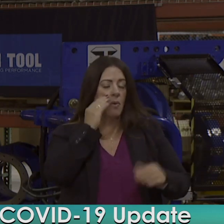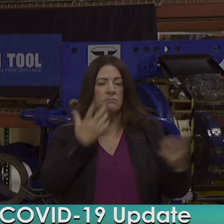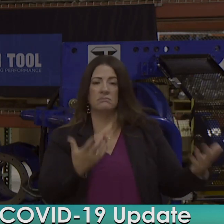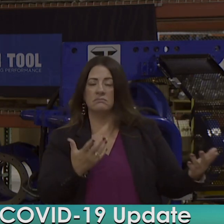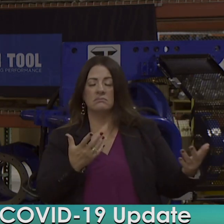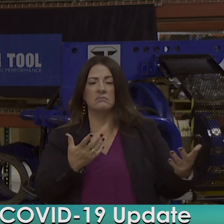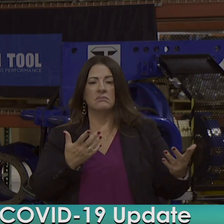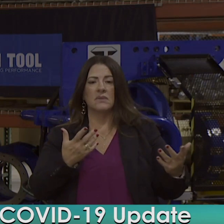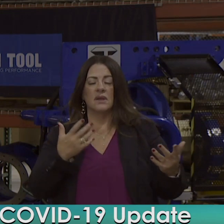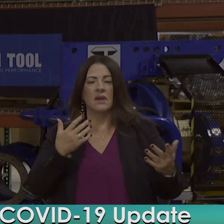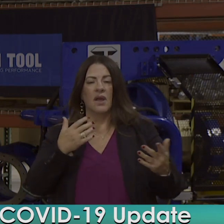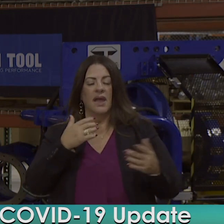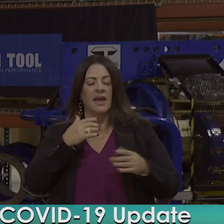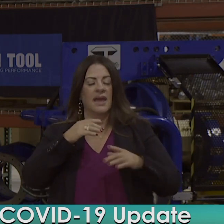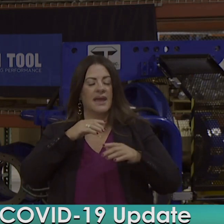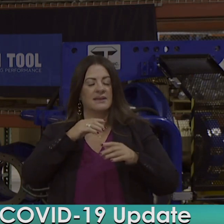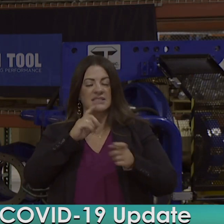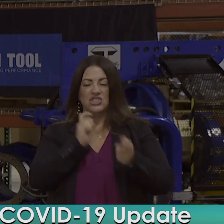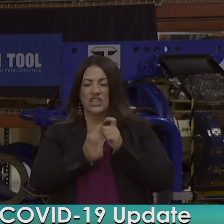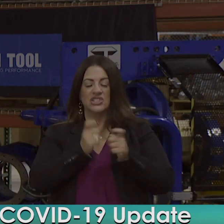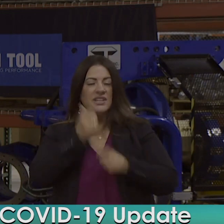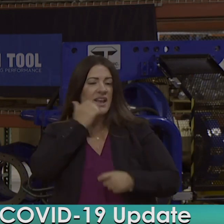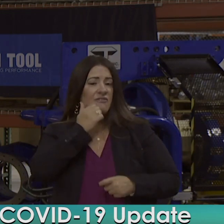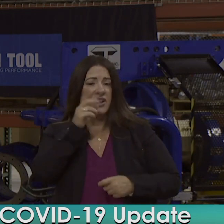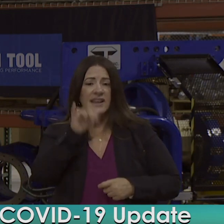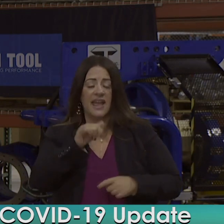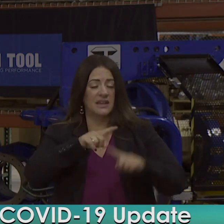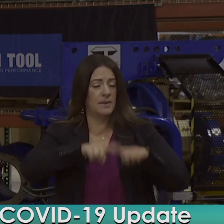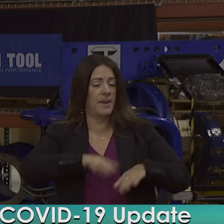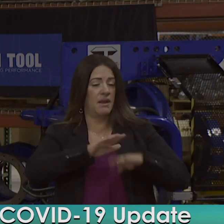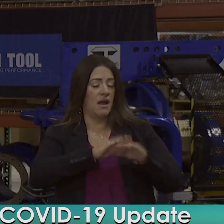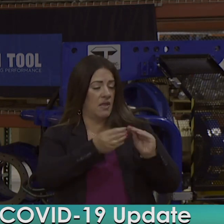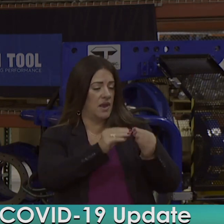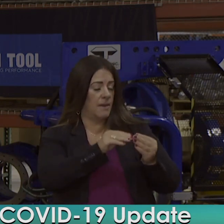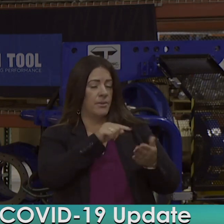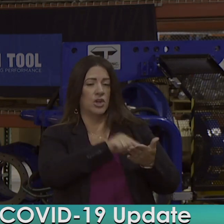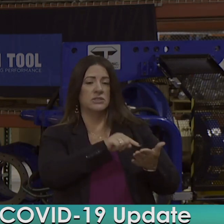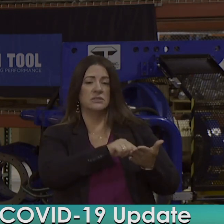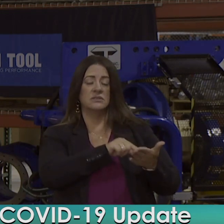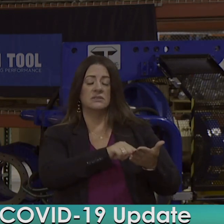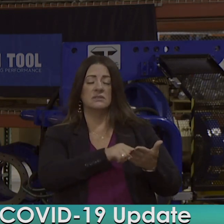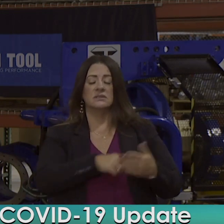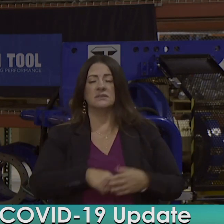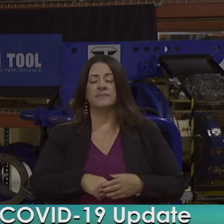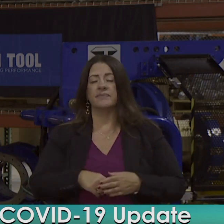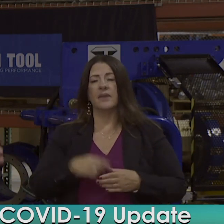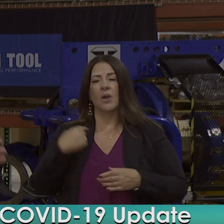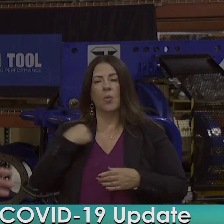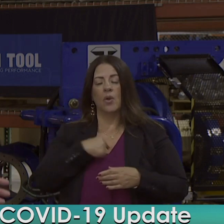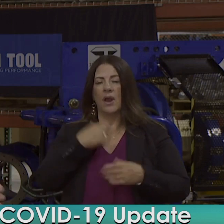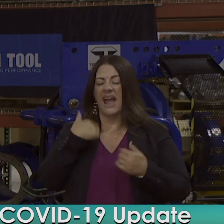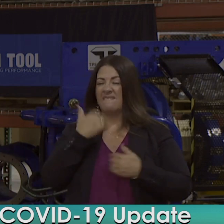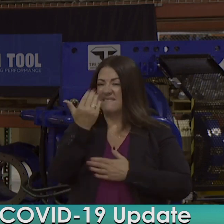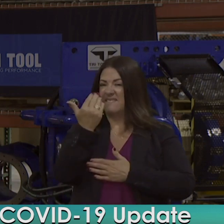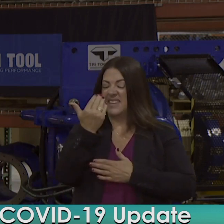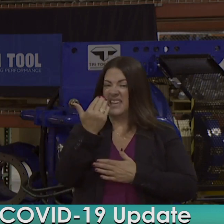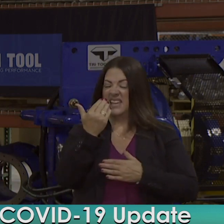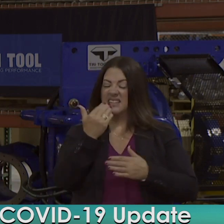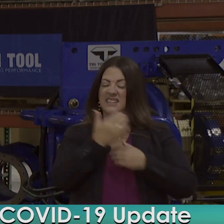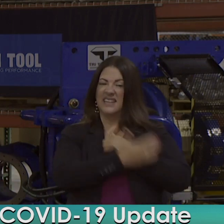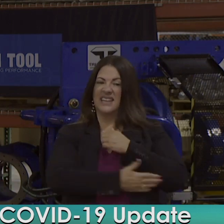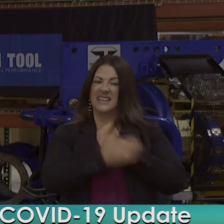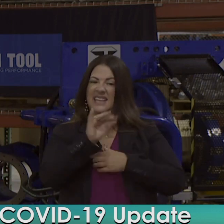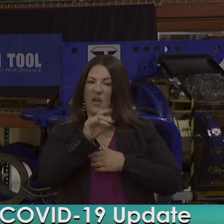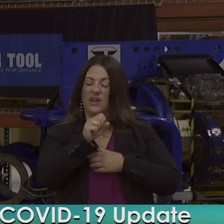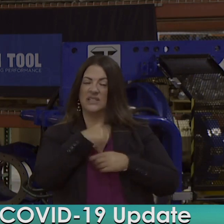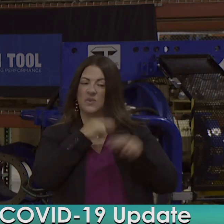decisions in real time based on data. I'll reinforce that we currently are monitoring 15 counties. Dr. Angel came up a moment ago